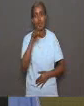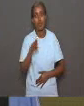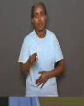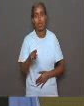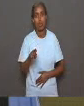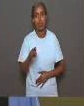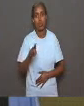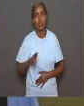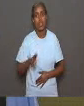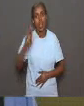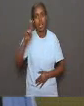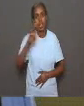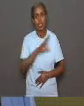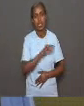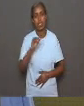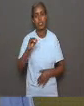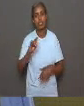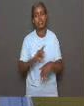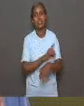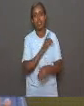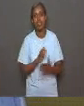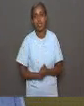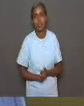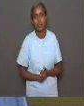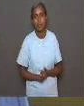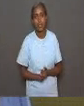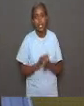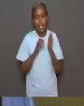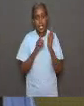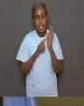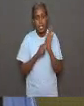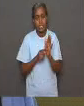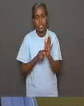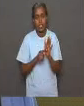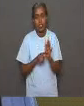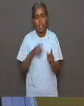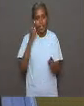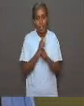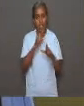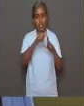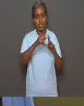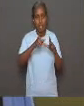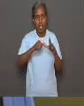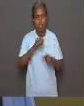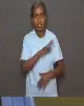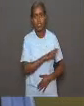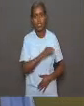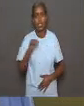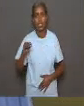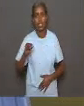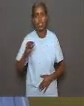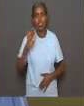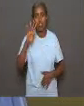of height and distance, illustrated by right angle and